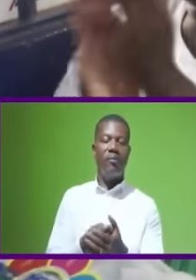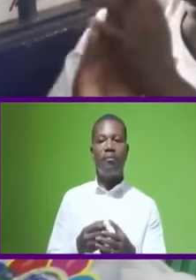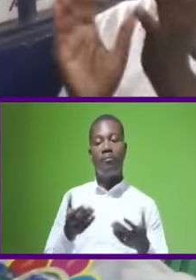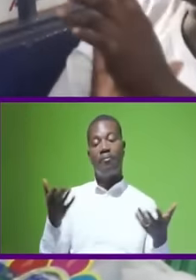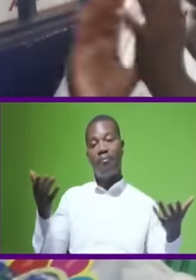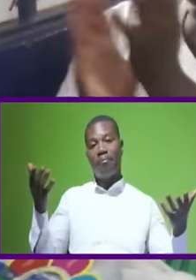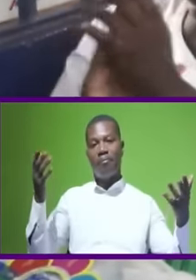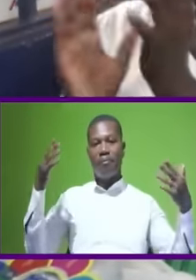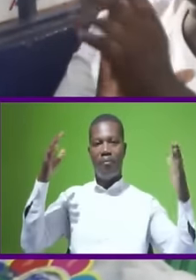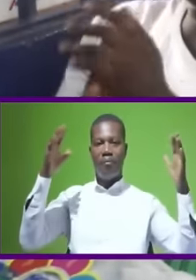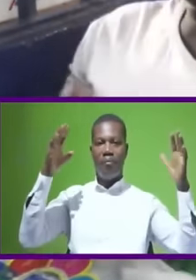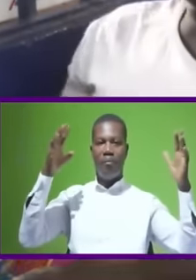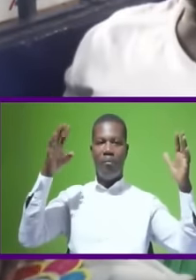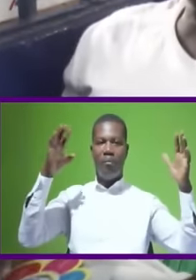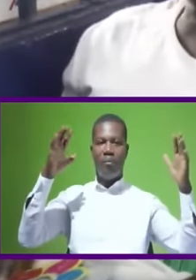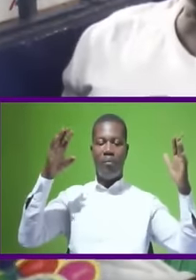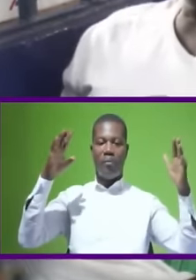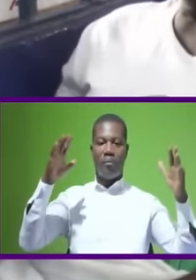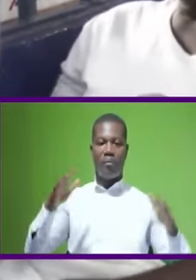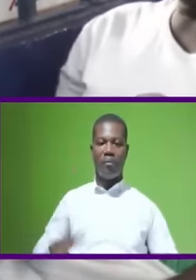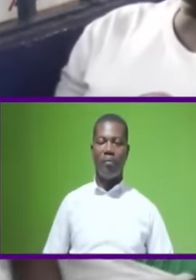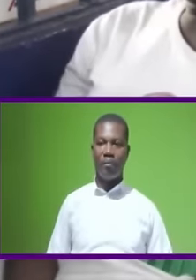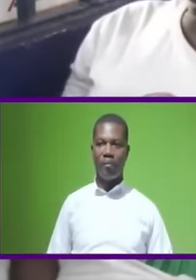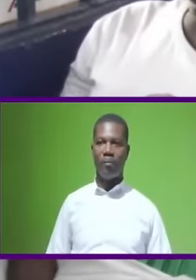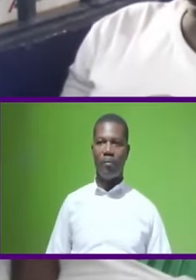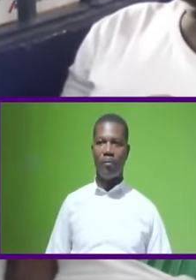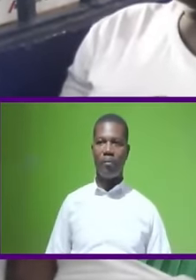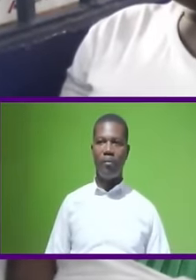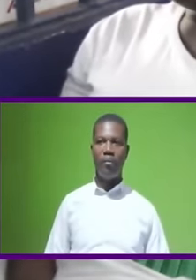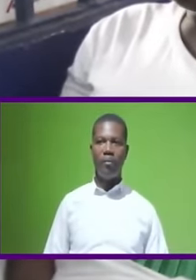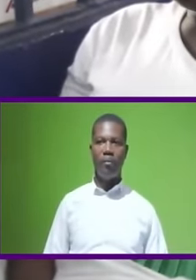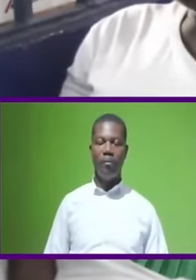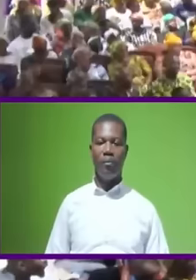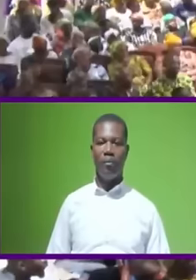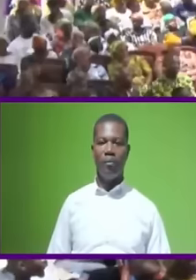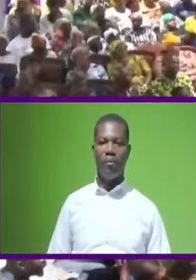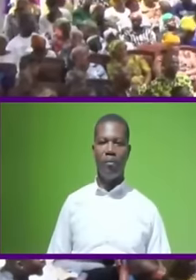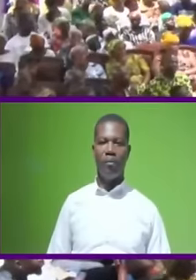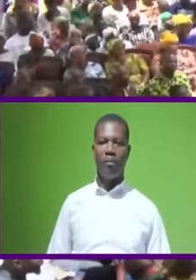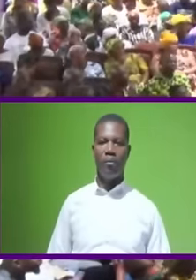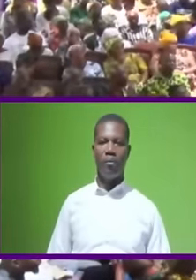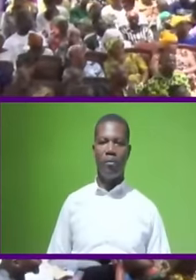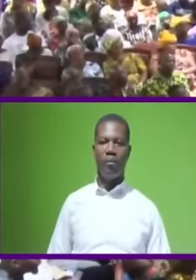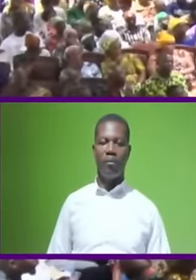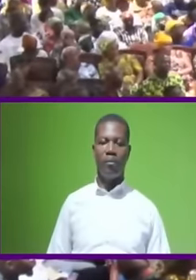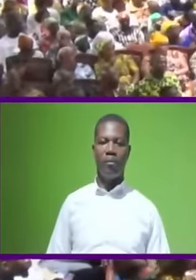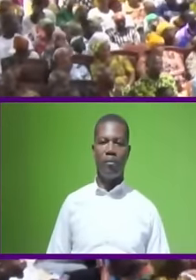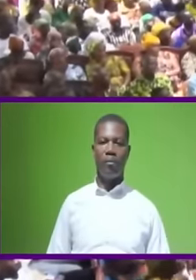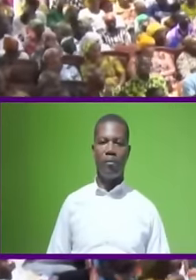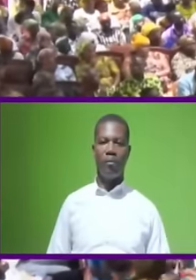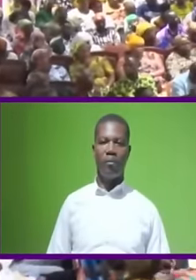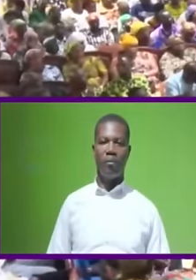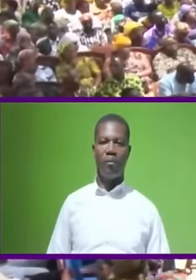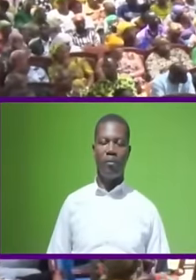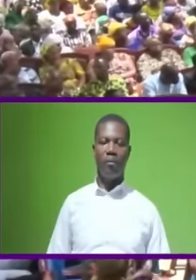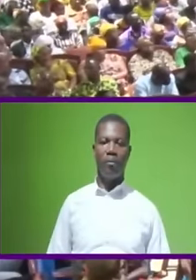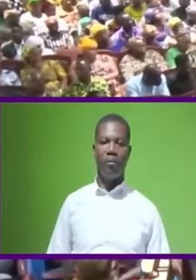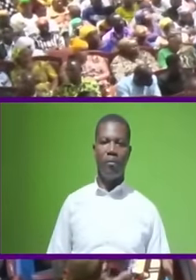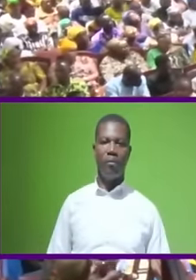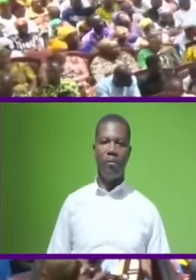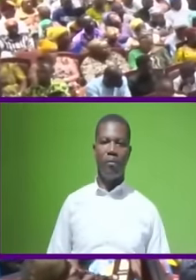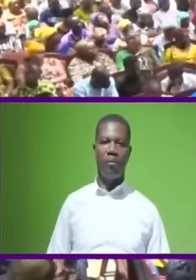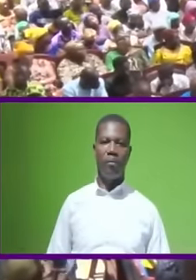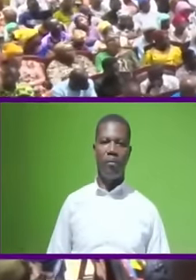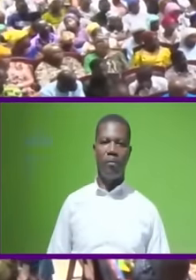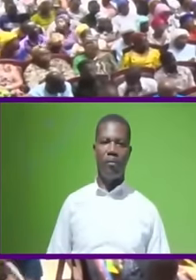I also have my money, but I wouldn't take portion of this to mix it with it, to boost it, but then